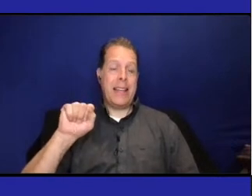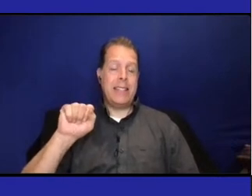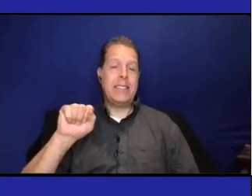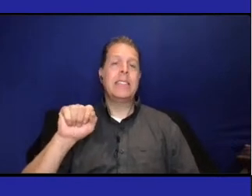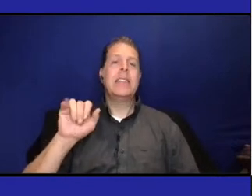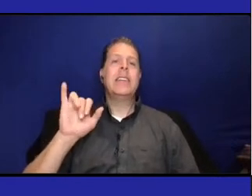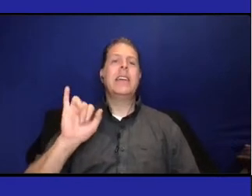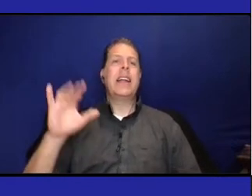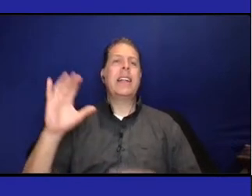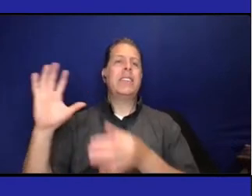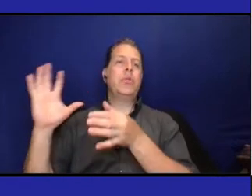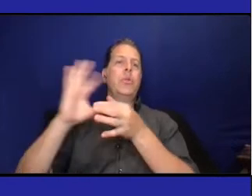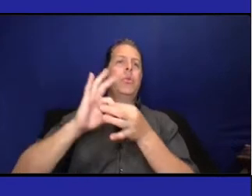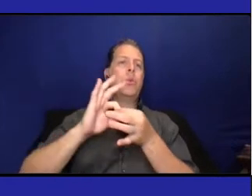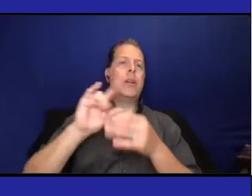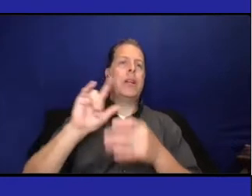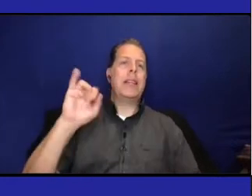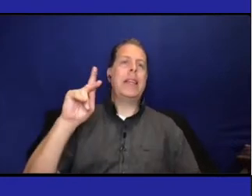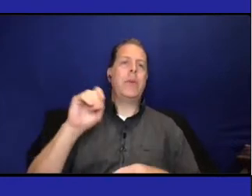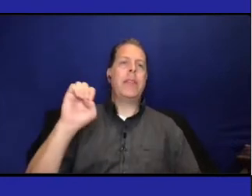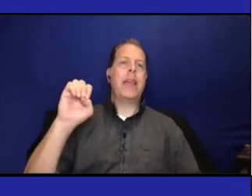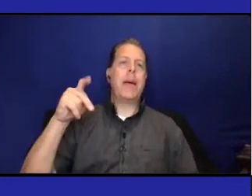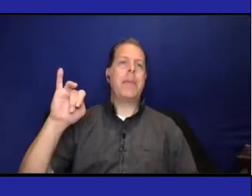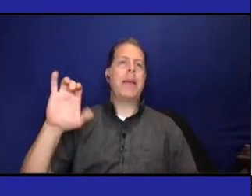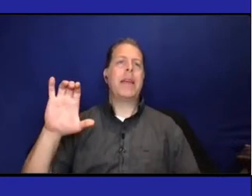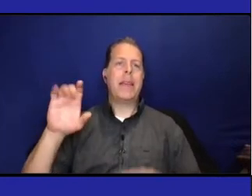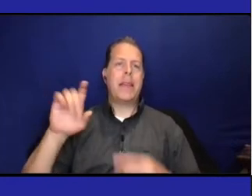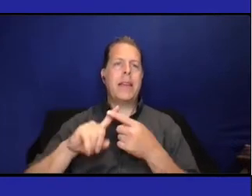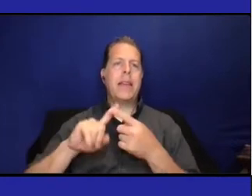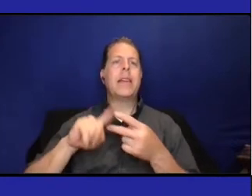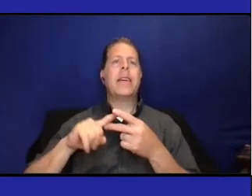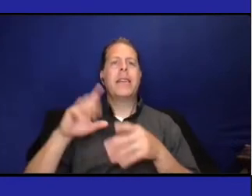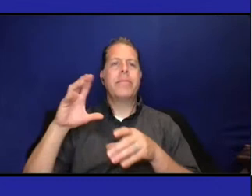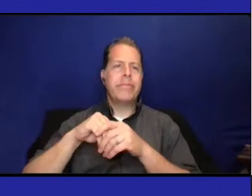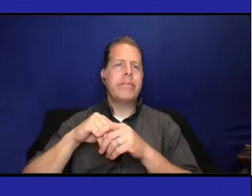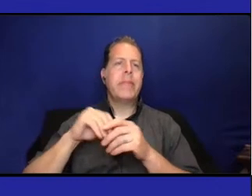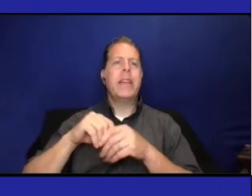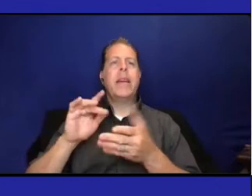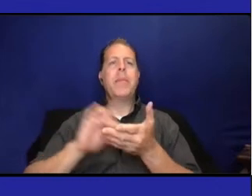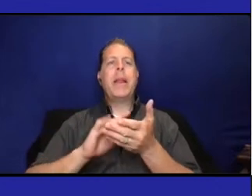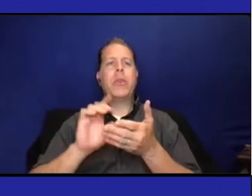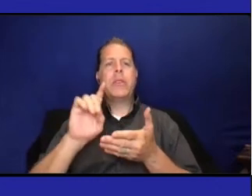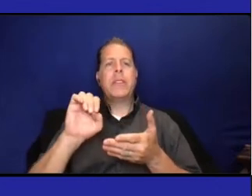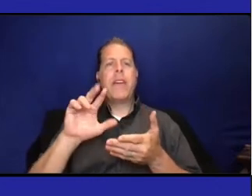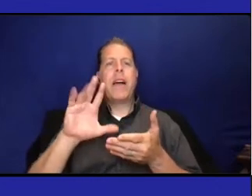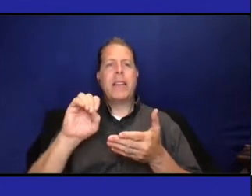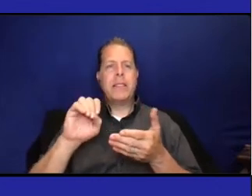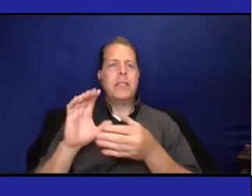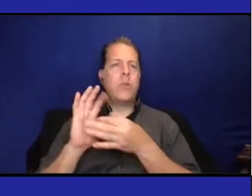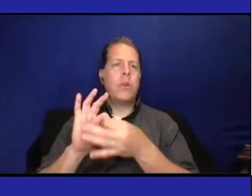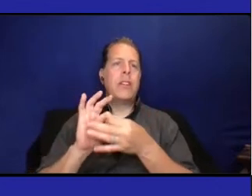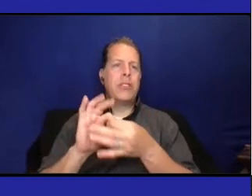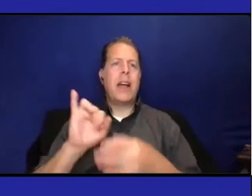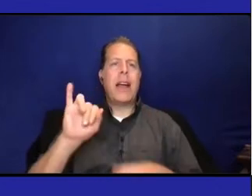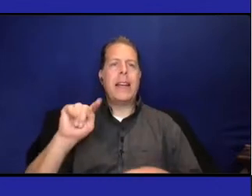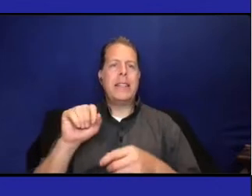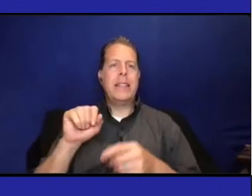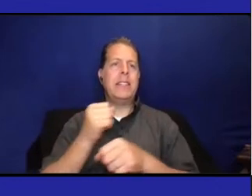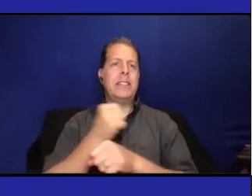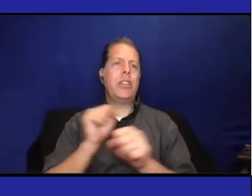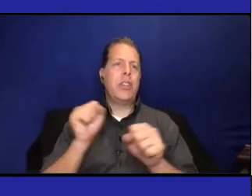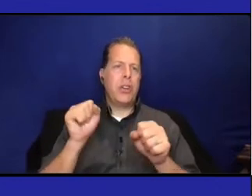link with Epic, PACS integration, medical device coordination, IT security review and reporting as